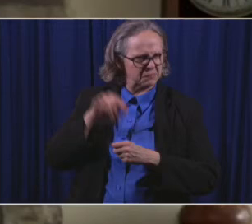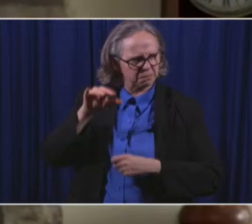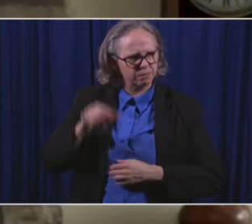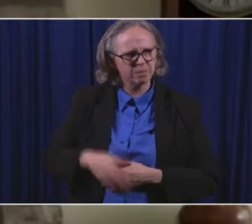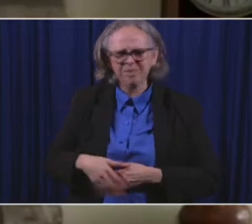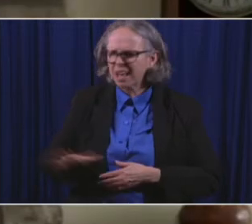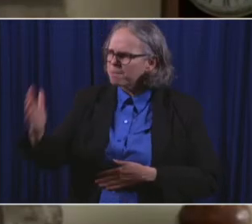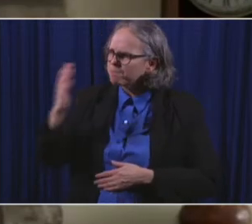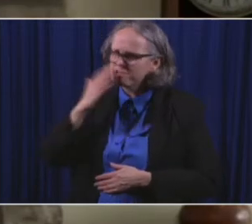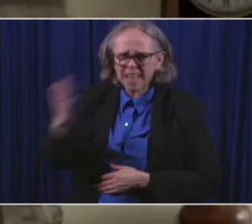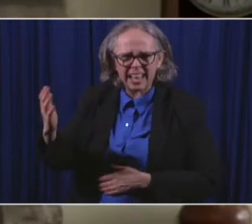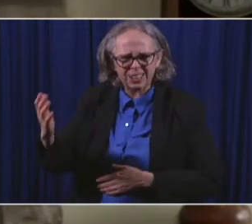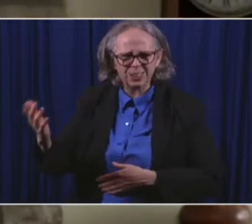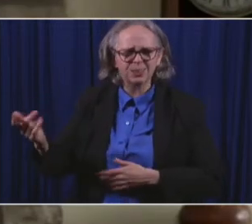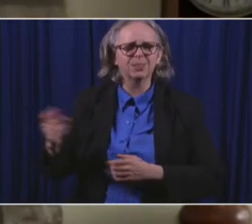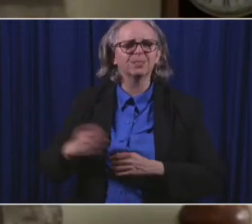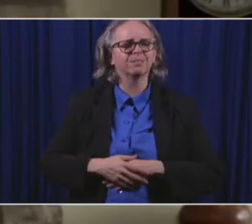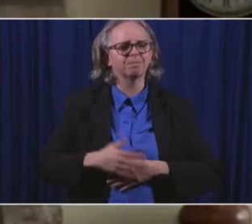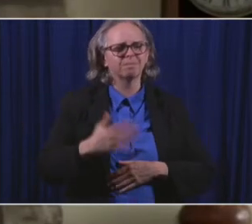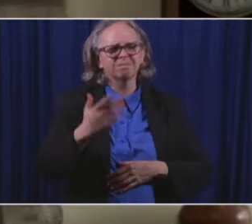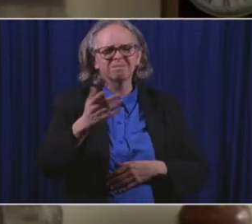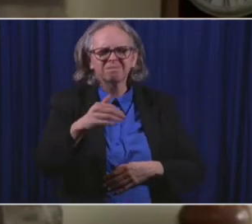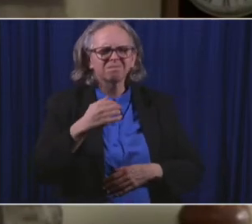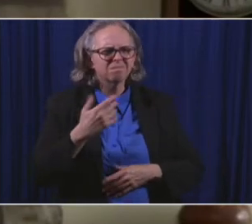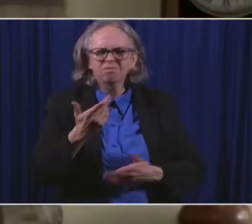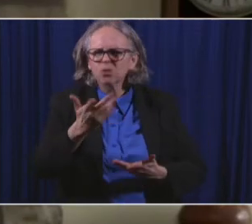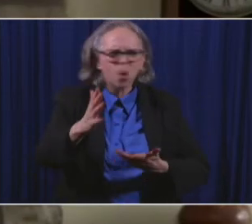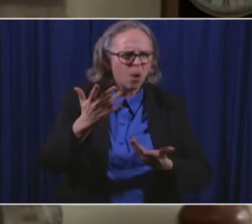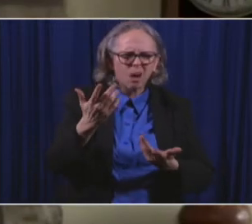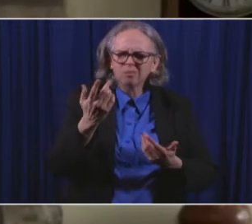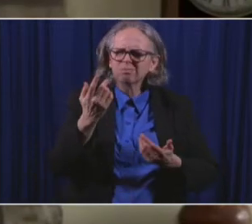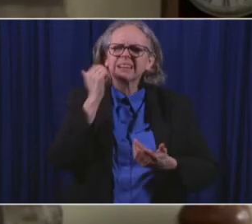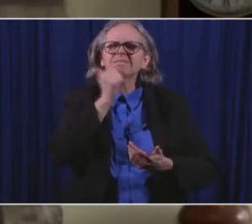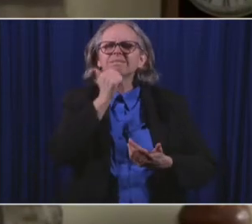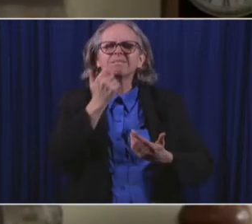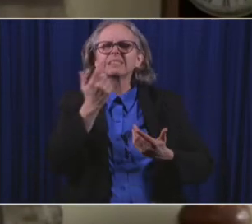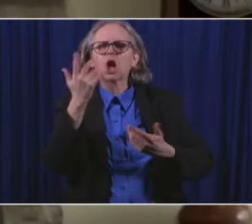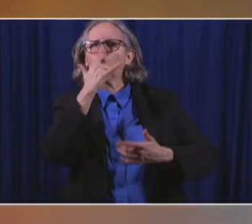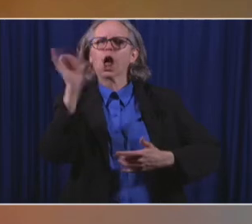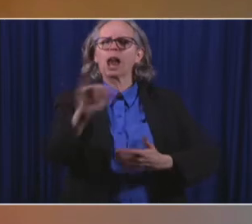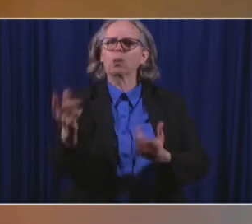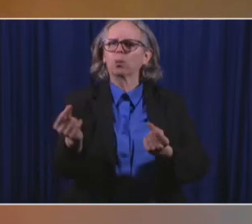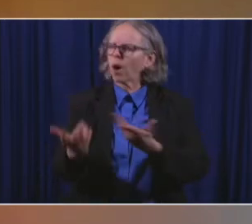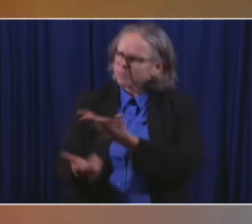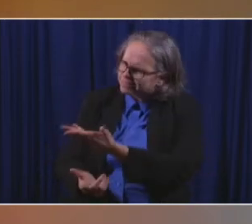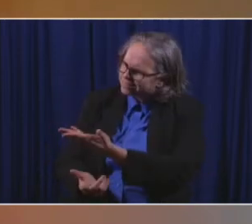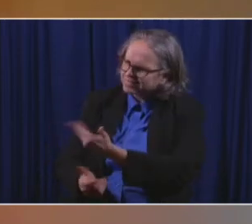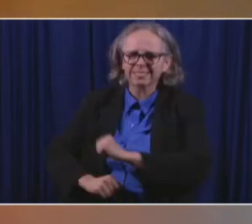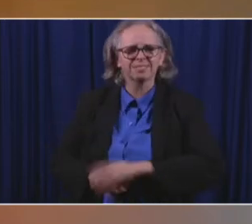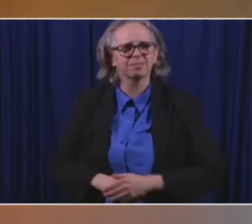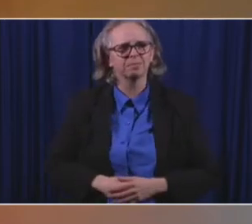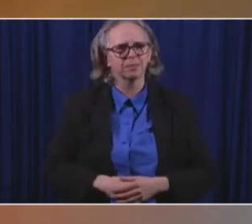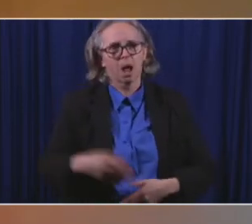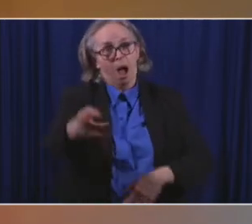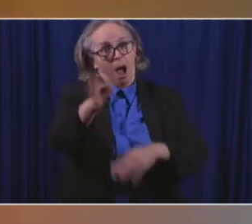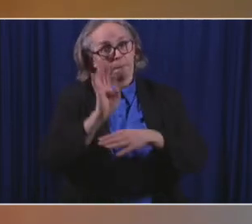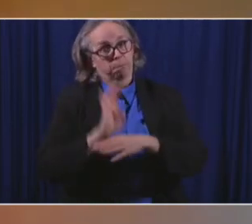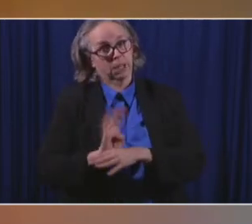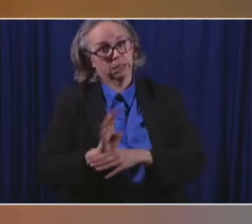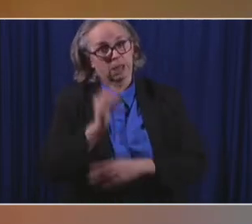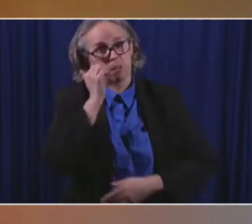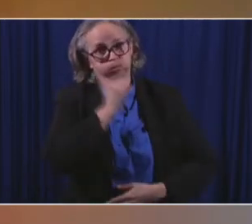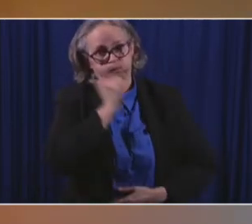me what your day is like. What's going on there? Well, it's pretty busy. I'm the nurse manager